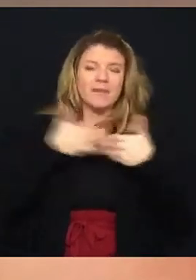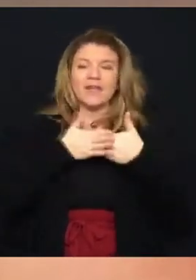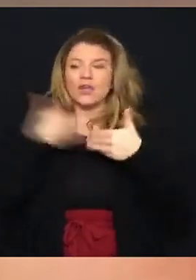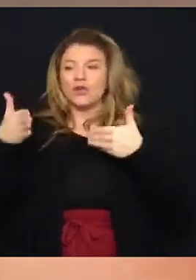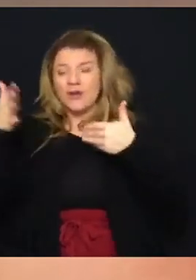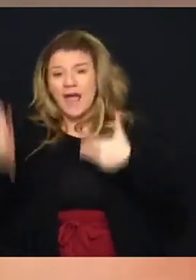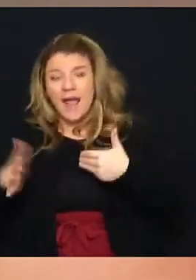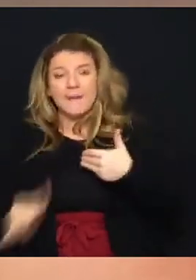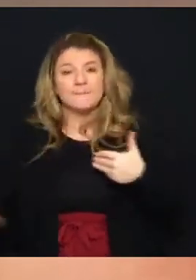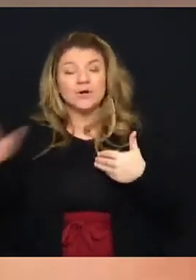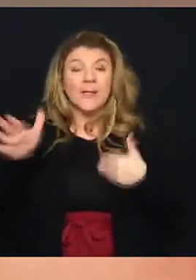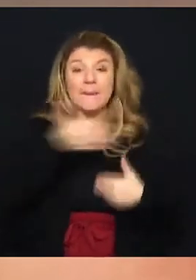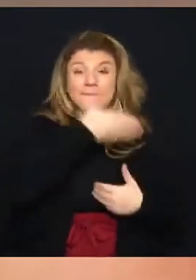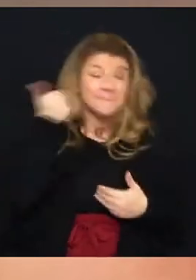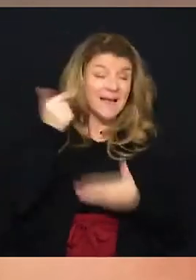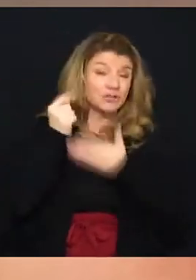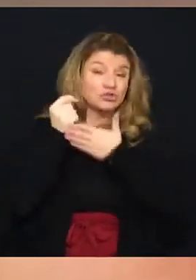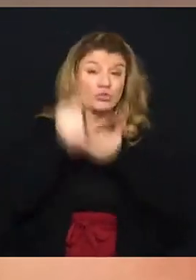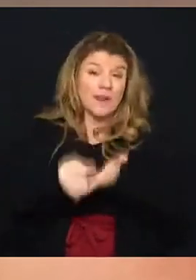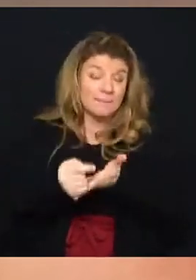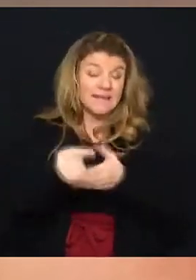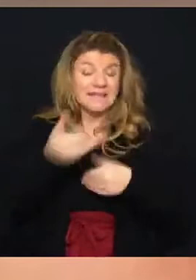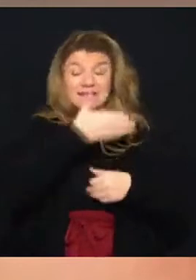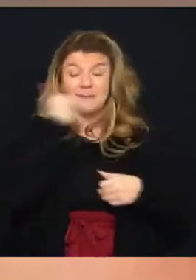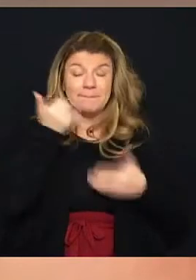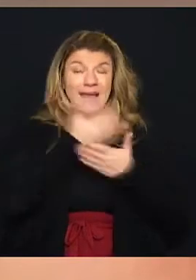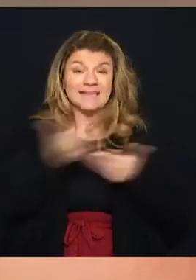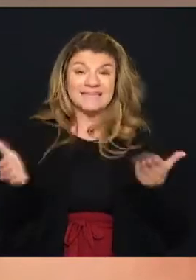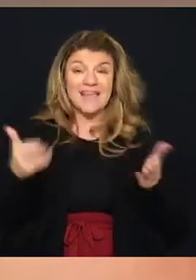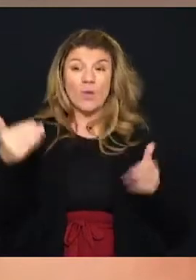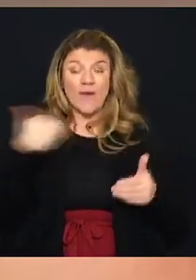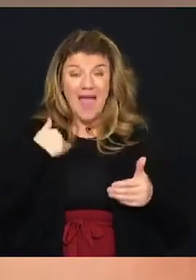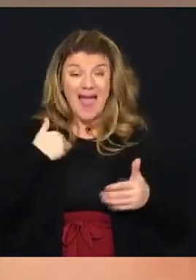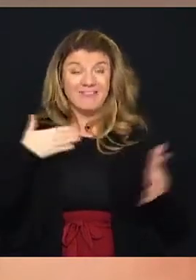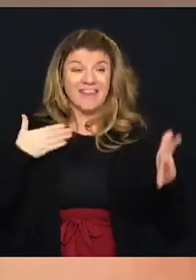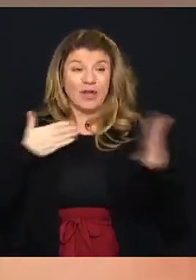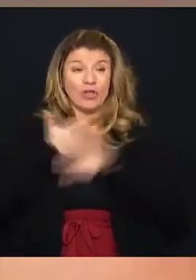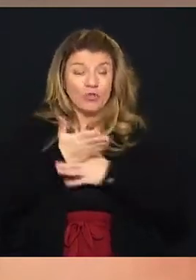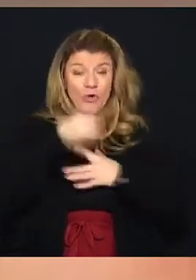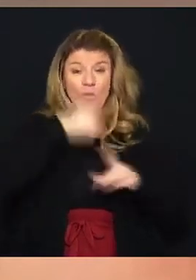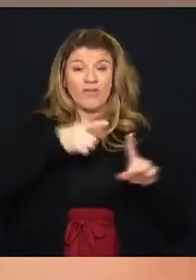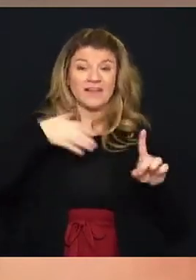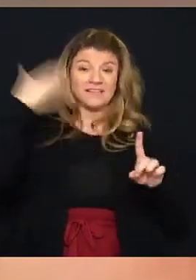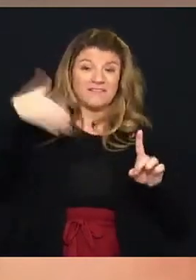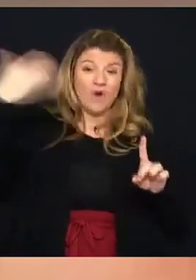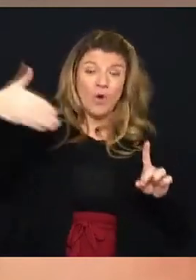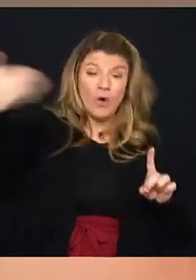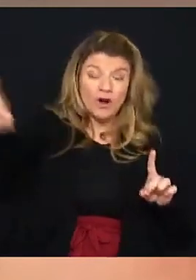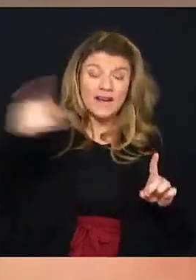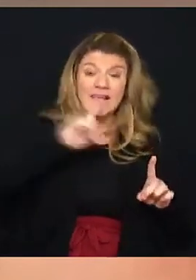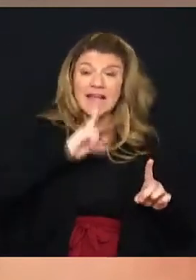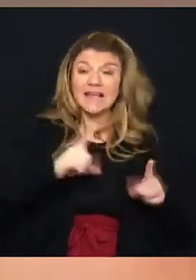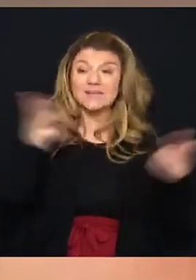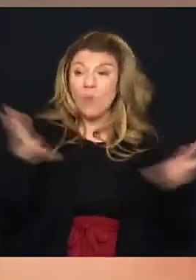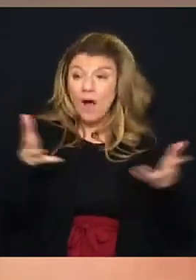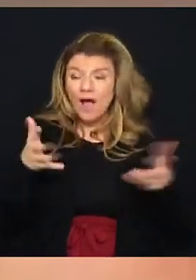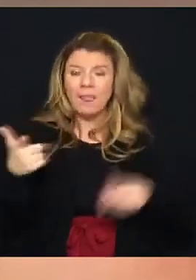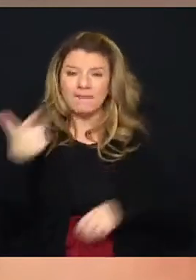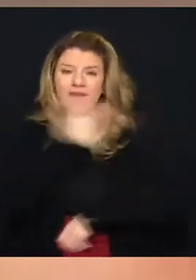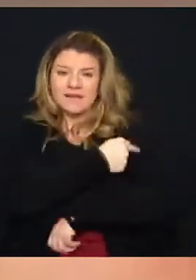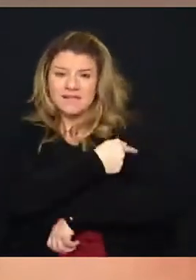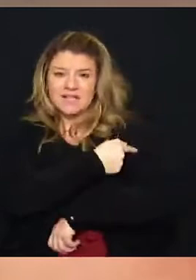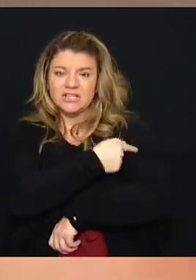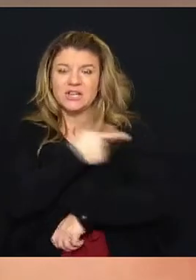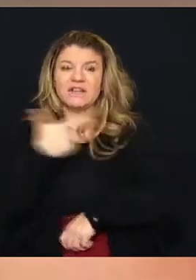best treatment, the best thing that we have to get past this going forward is the vaccination,